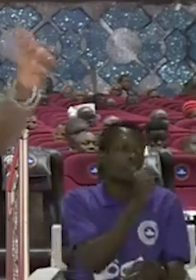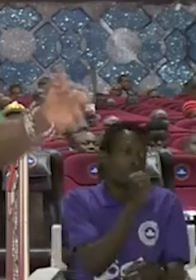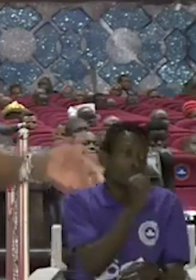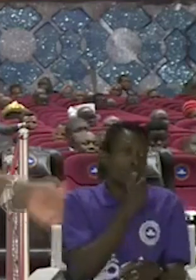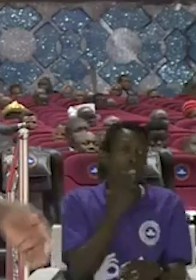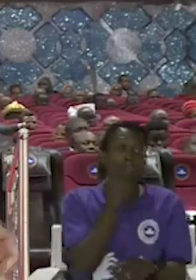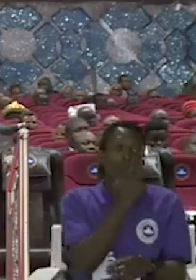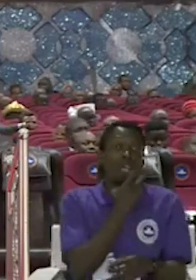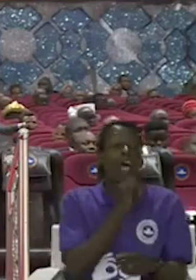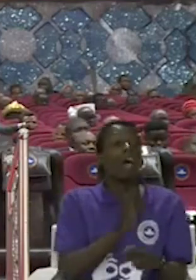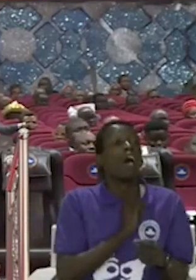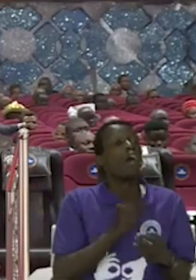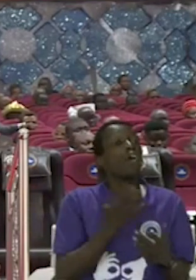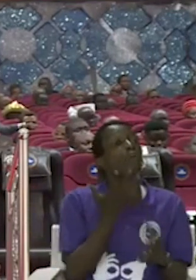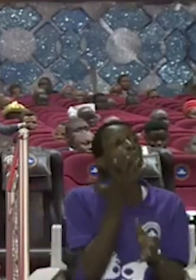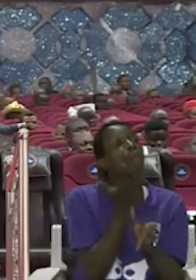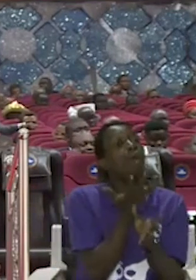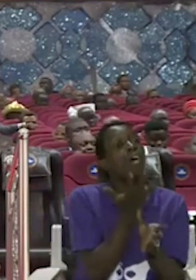you who are here today,